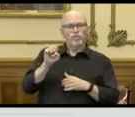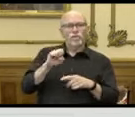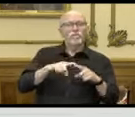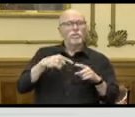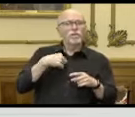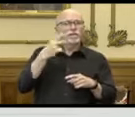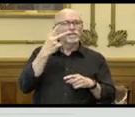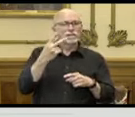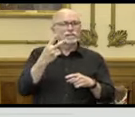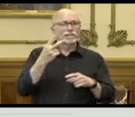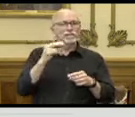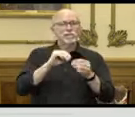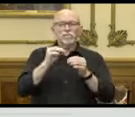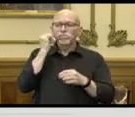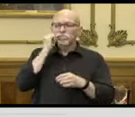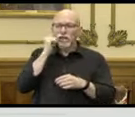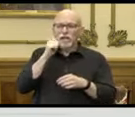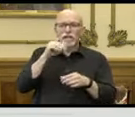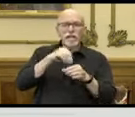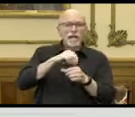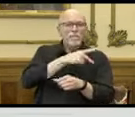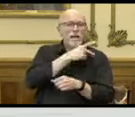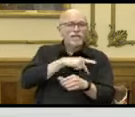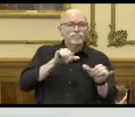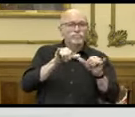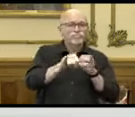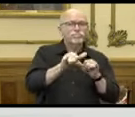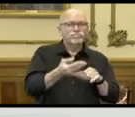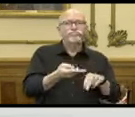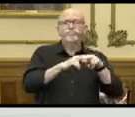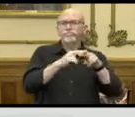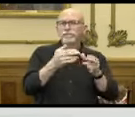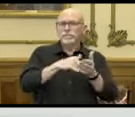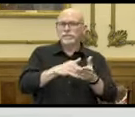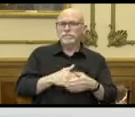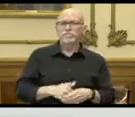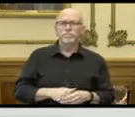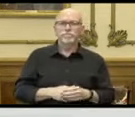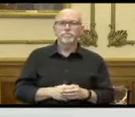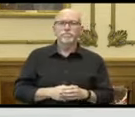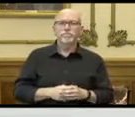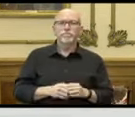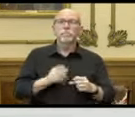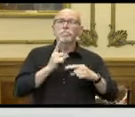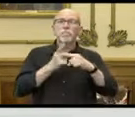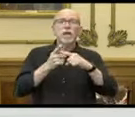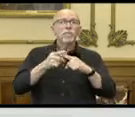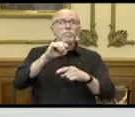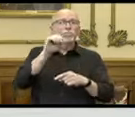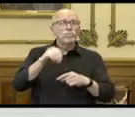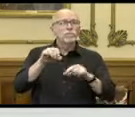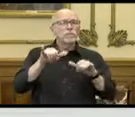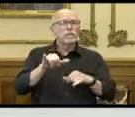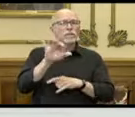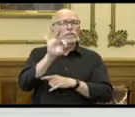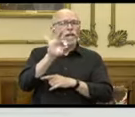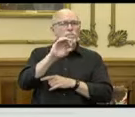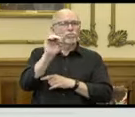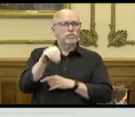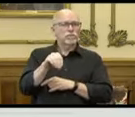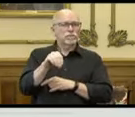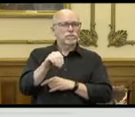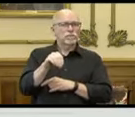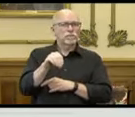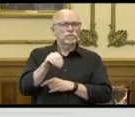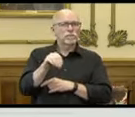number of daily inpatient admissions for COVID jump again. Our positivity rate stands at 9%,